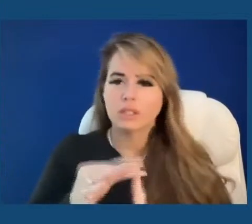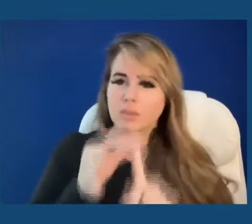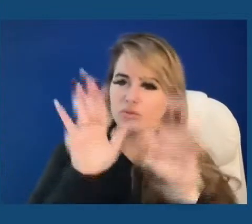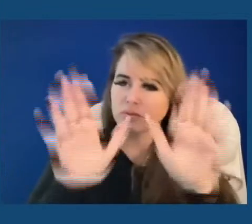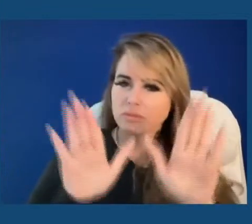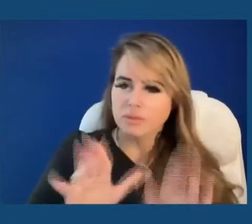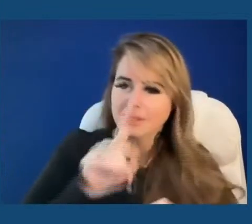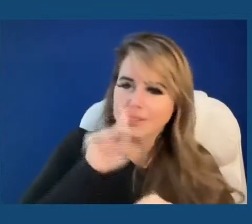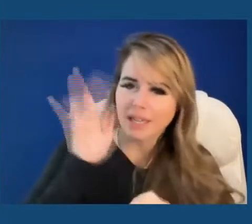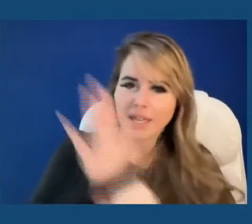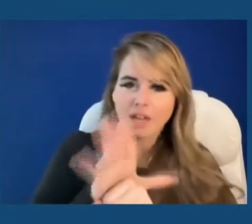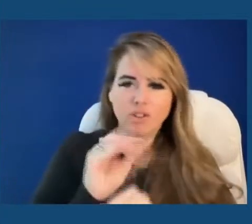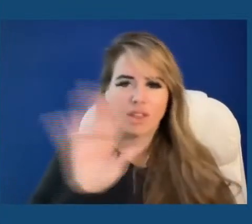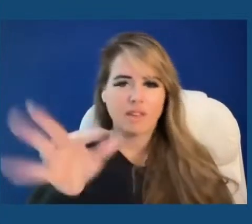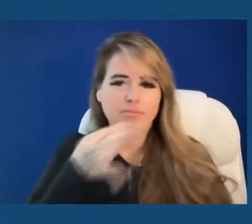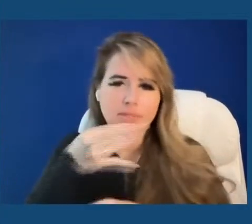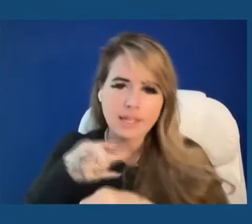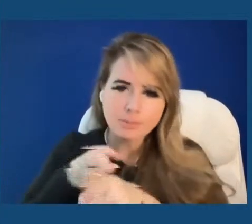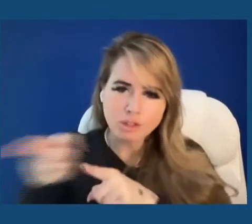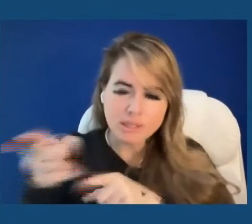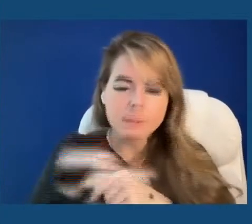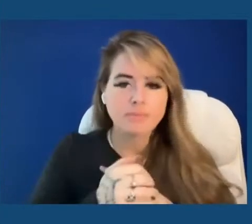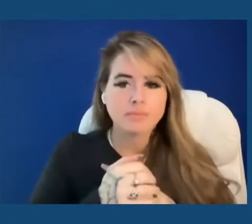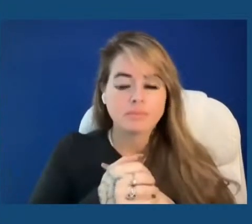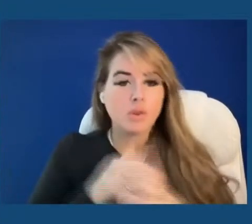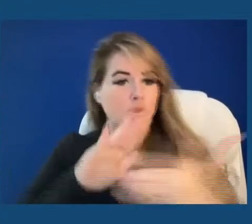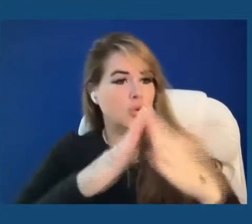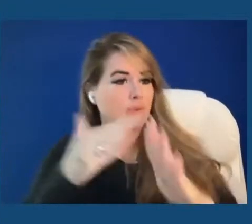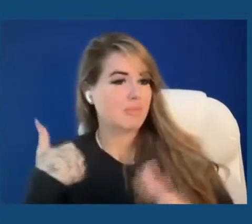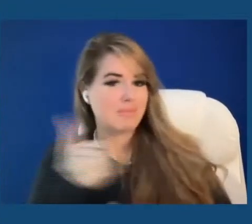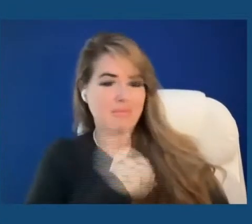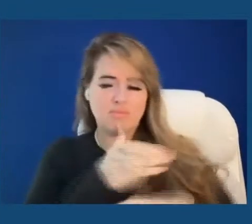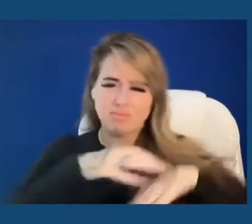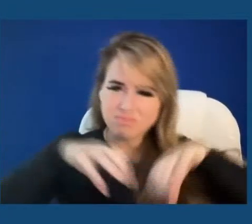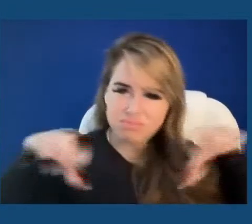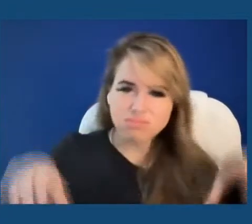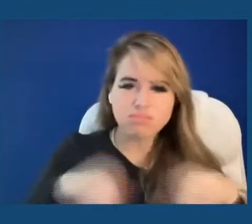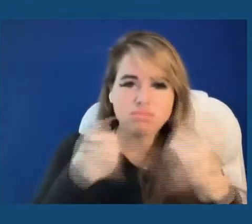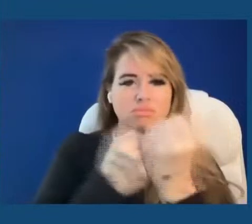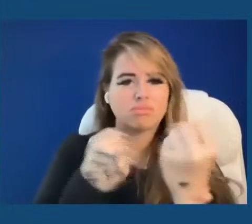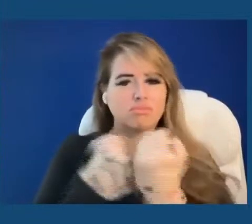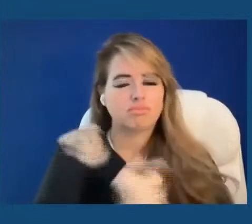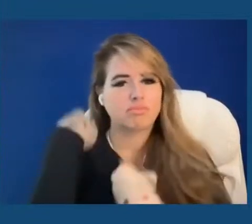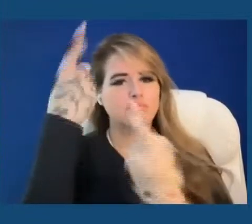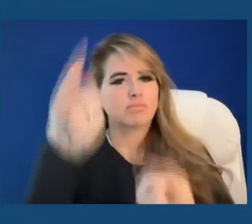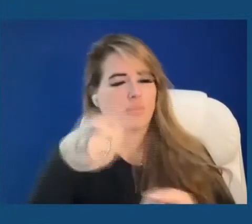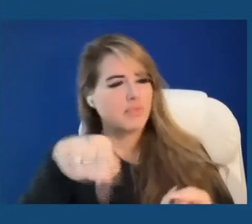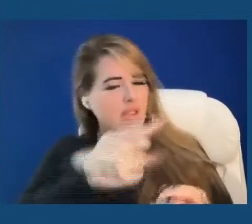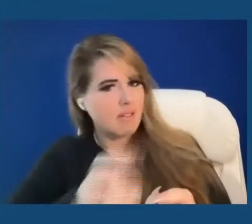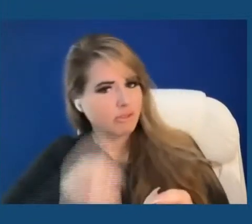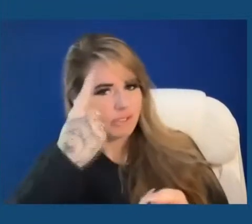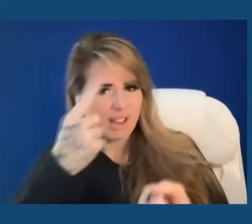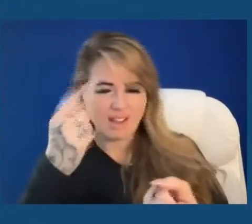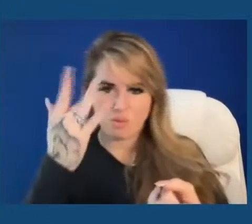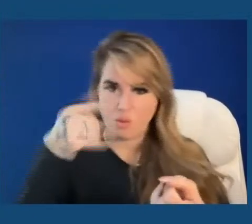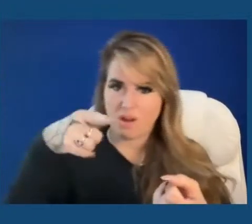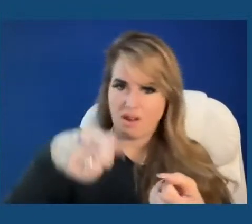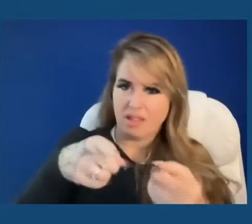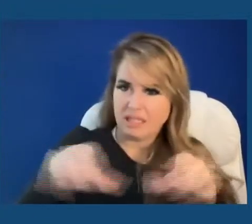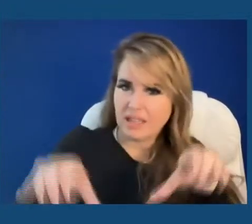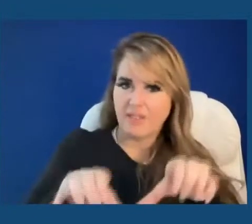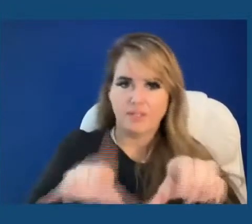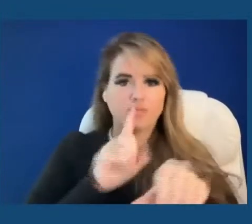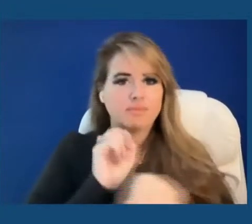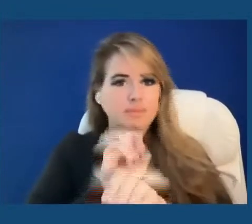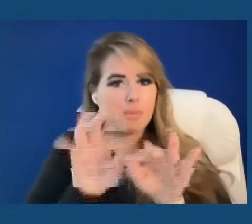and expertise. Community members have shown unwavering support, understanding the importance of these efforts, not